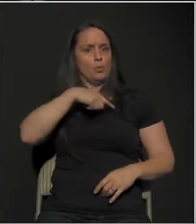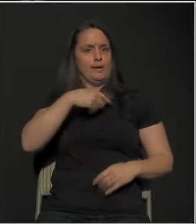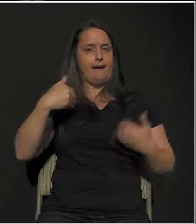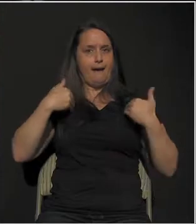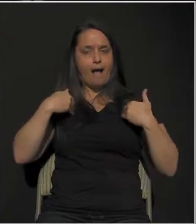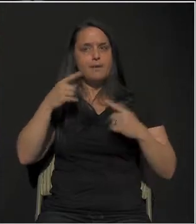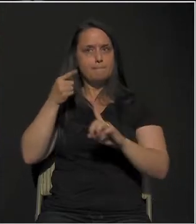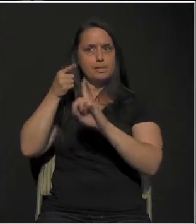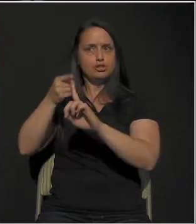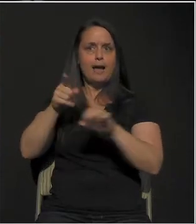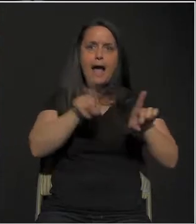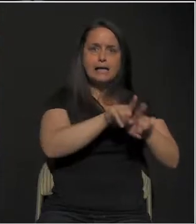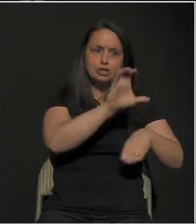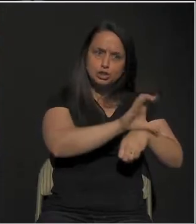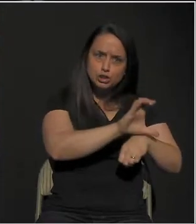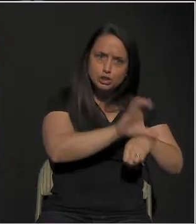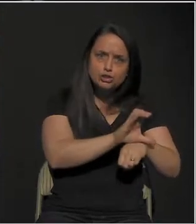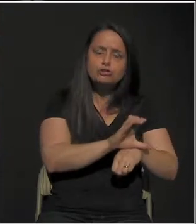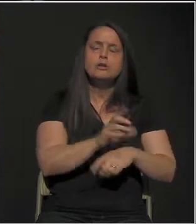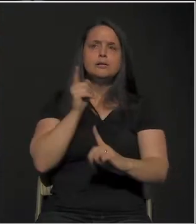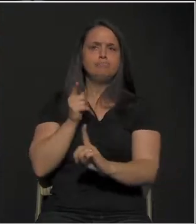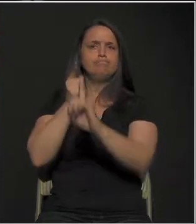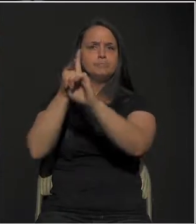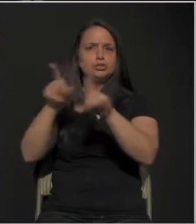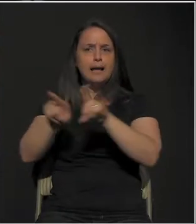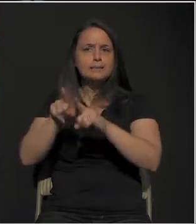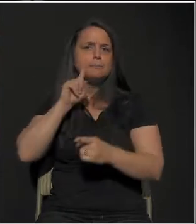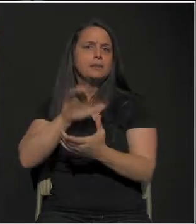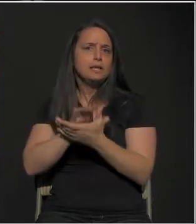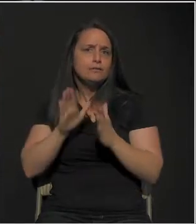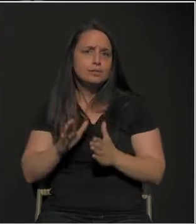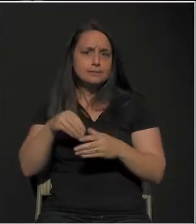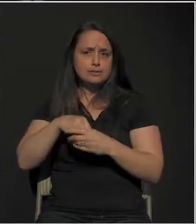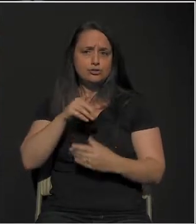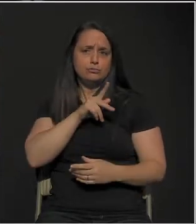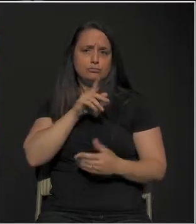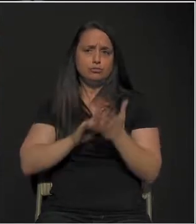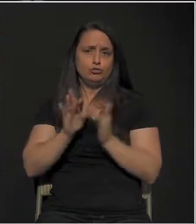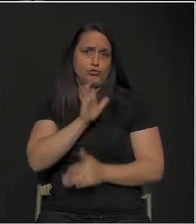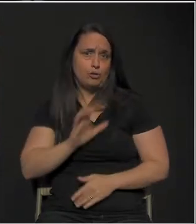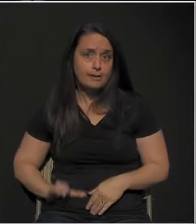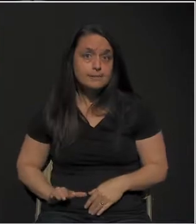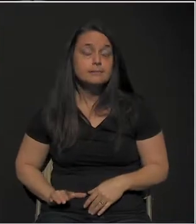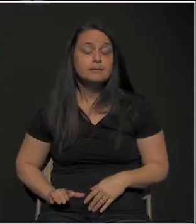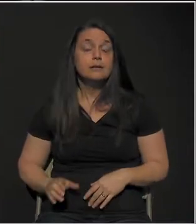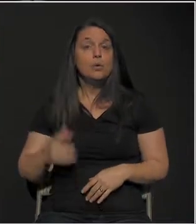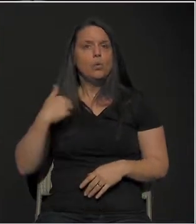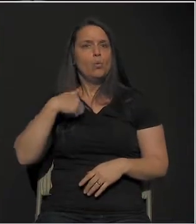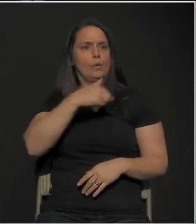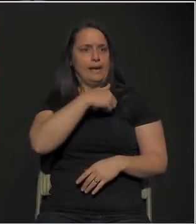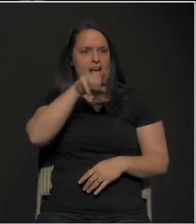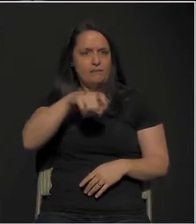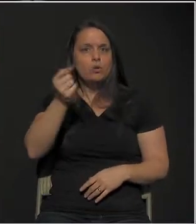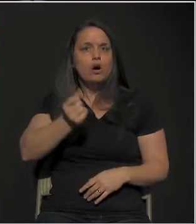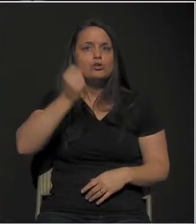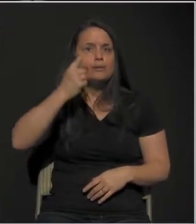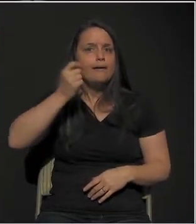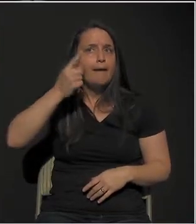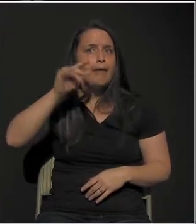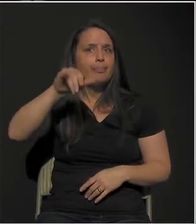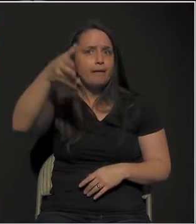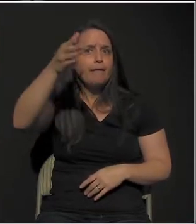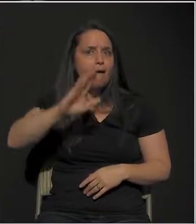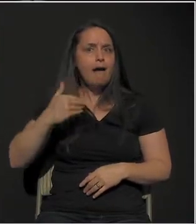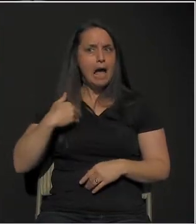church. We have to understand that we have a mission as believers in Jesus Christ. We have to understand that God